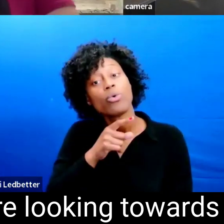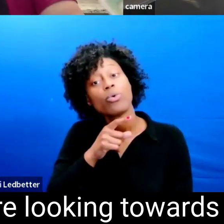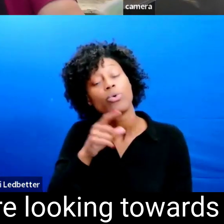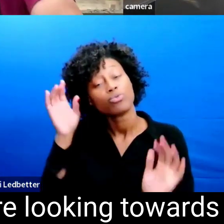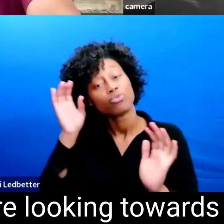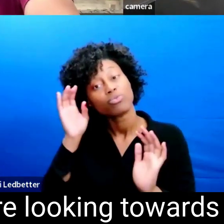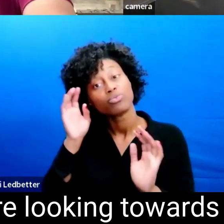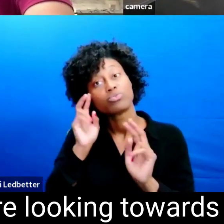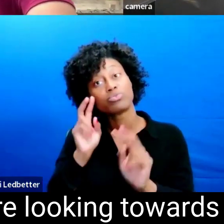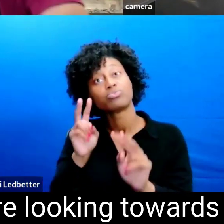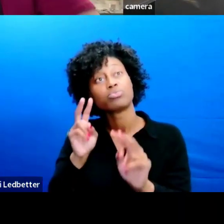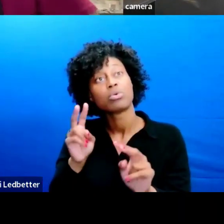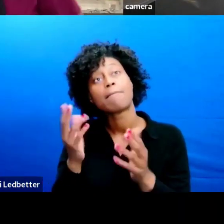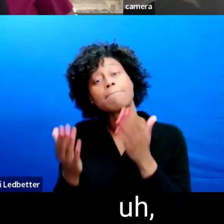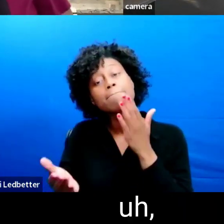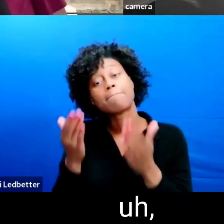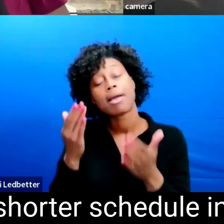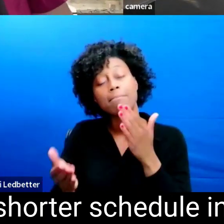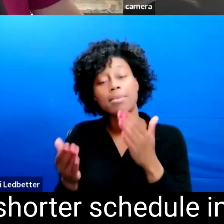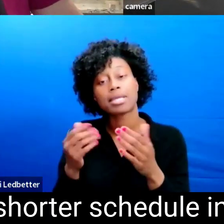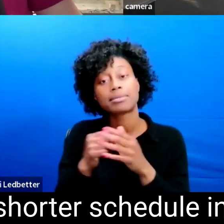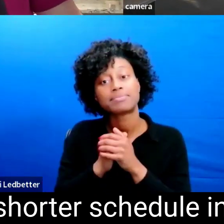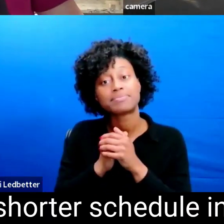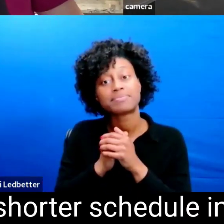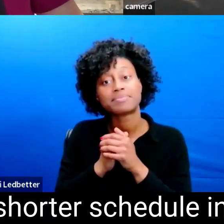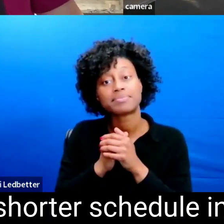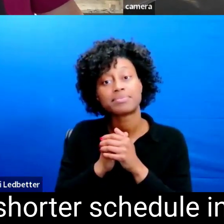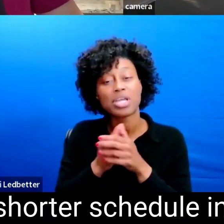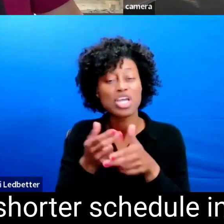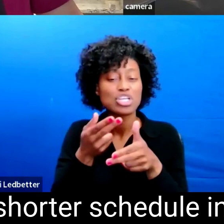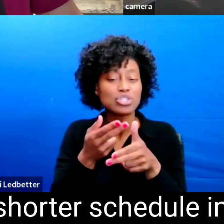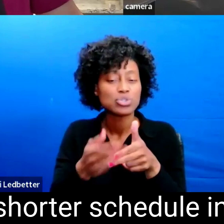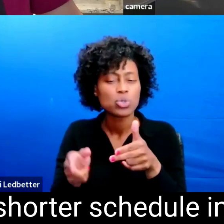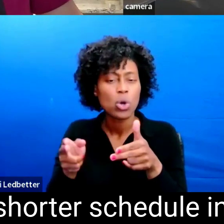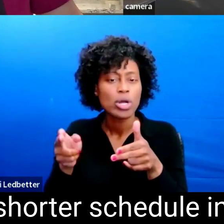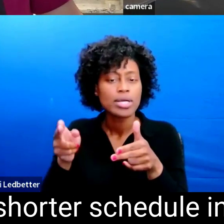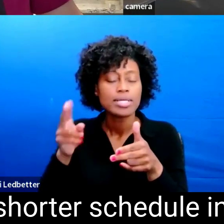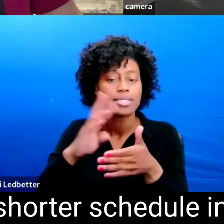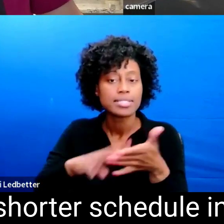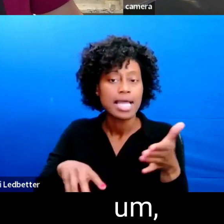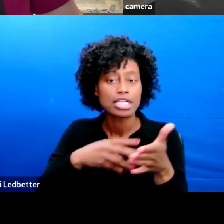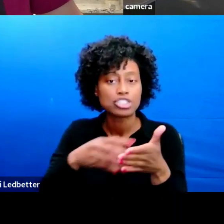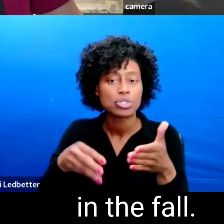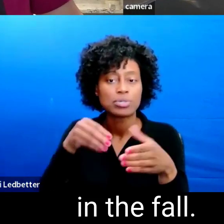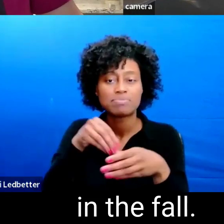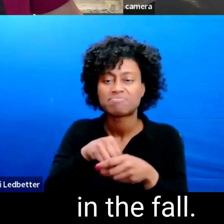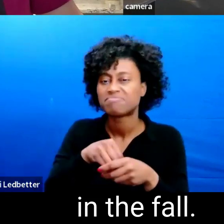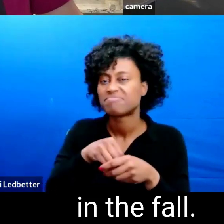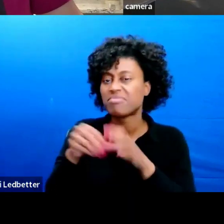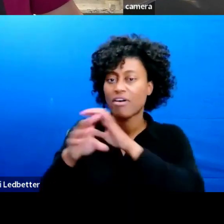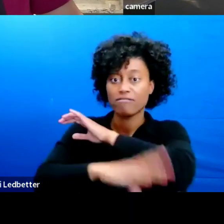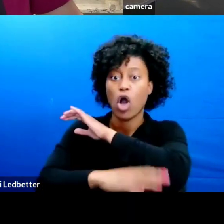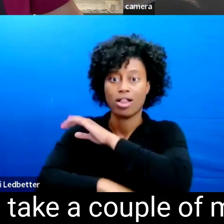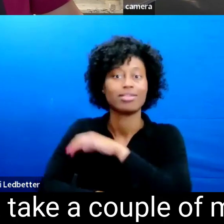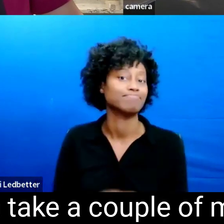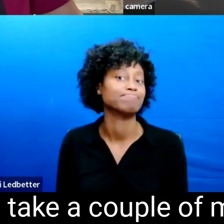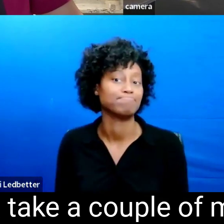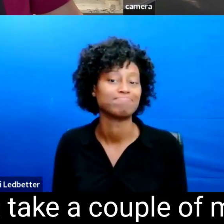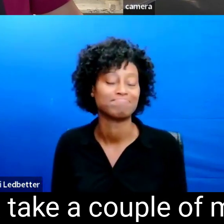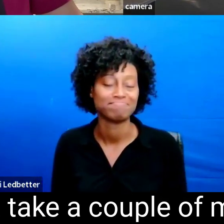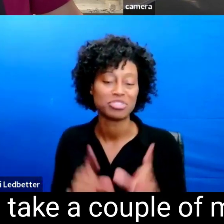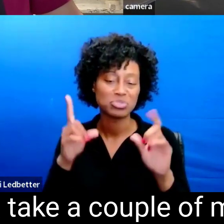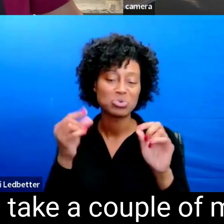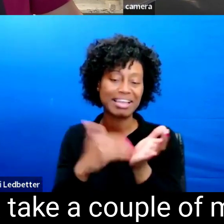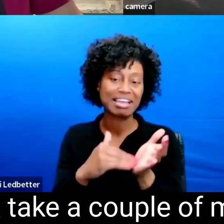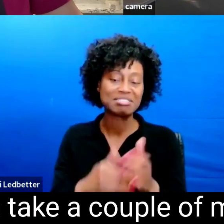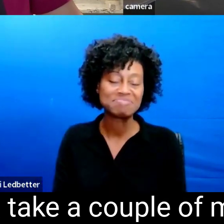looking towards maybe a shorter schedule in the fall. So